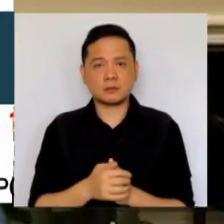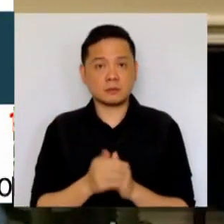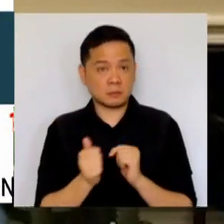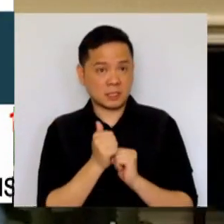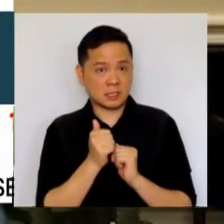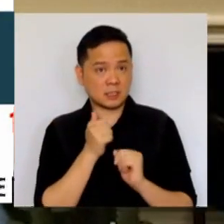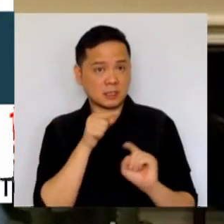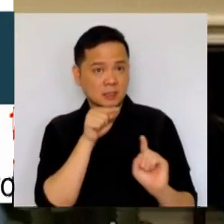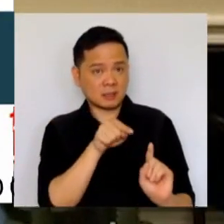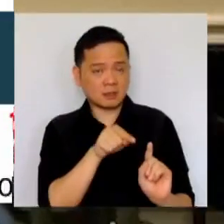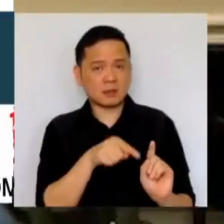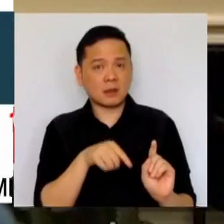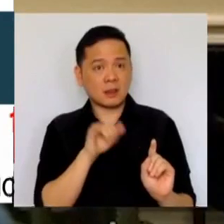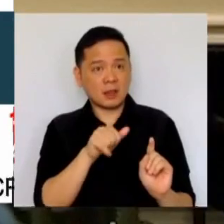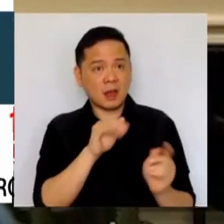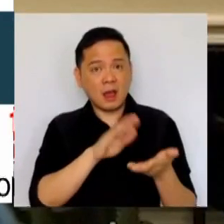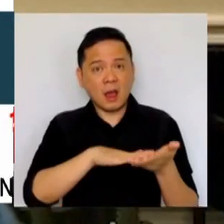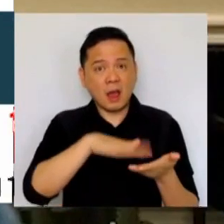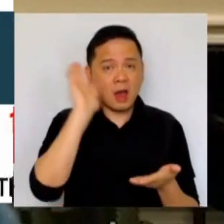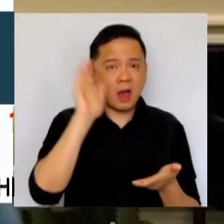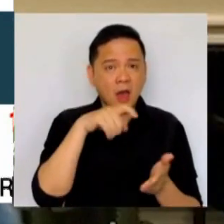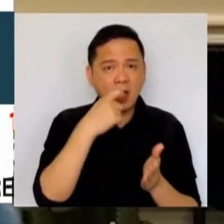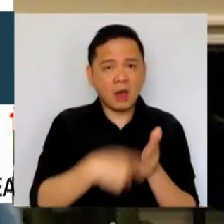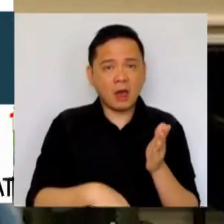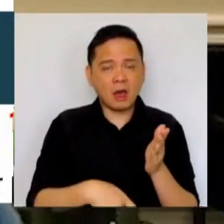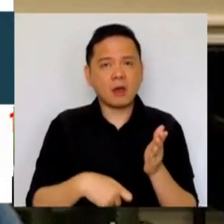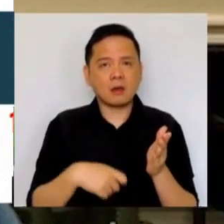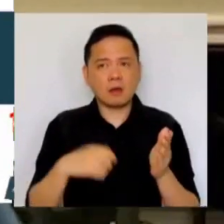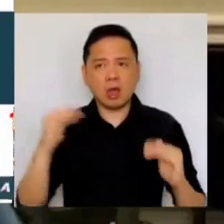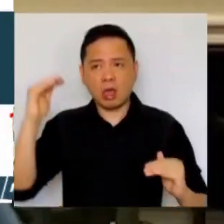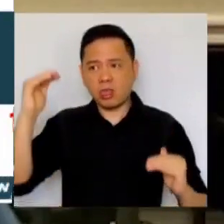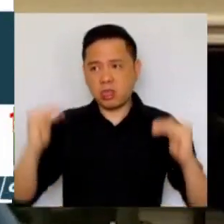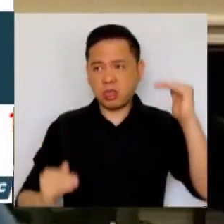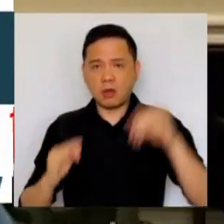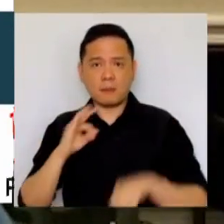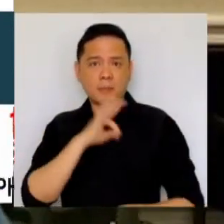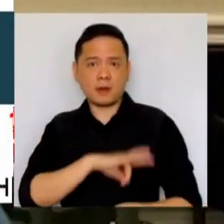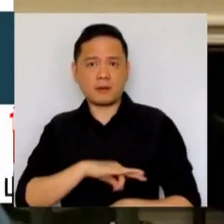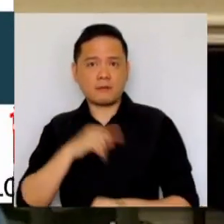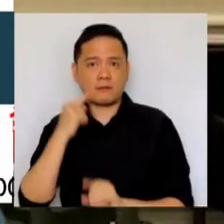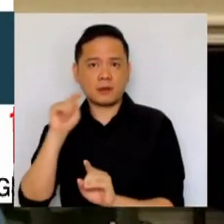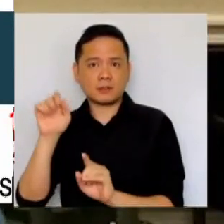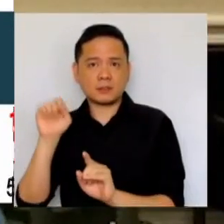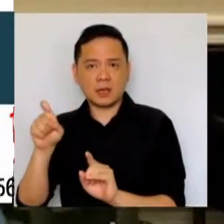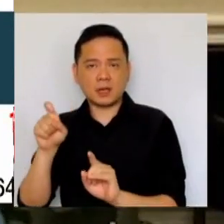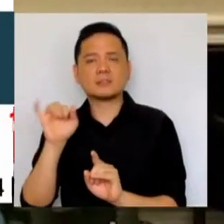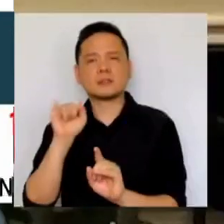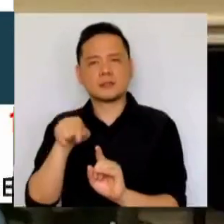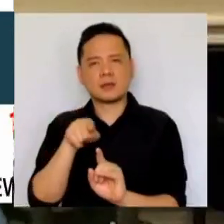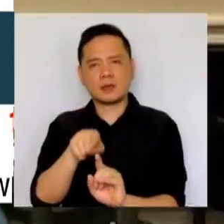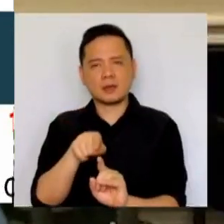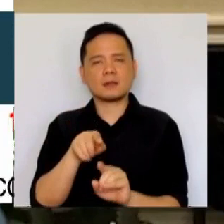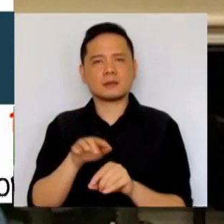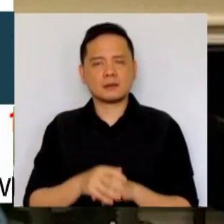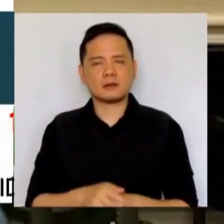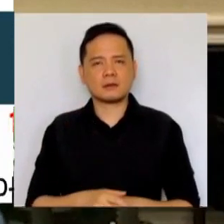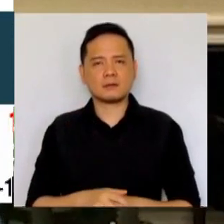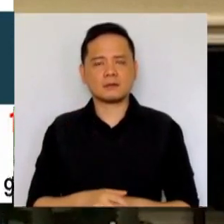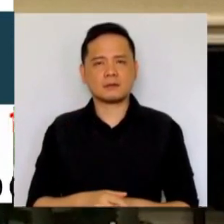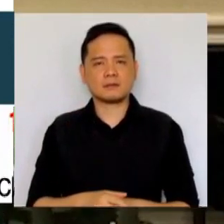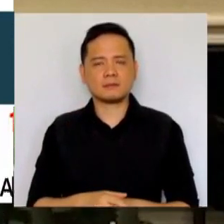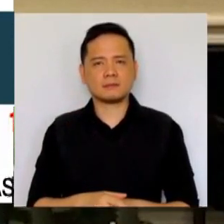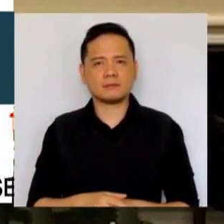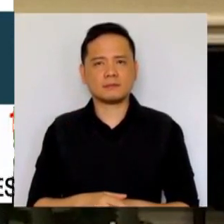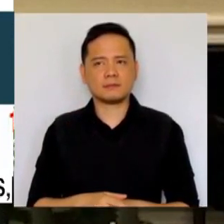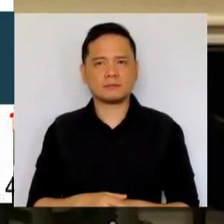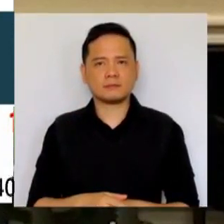Americans exceed any benefits of the tariffs. This is a process by which tariffs can